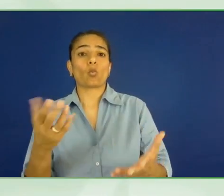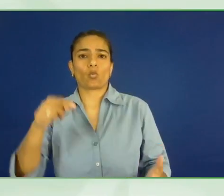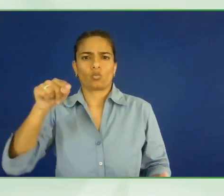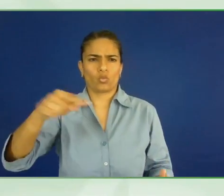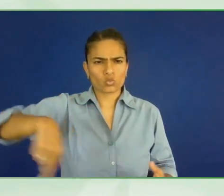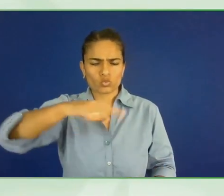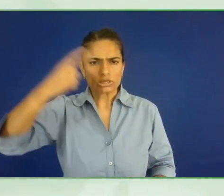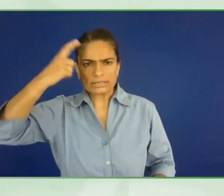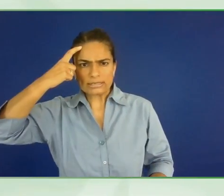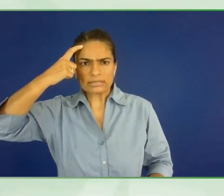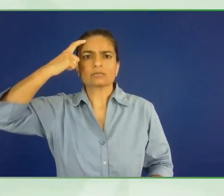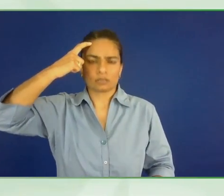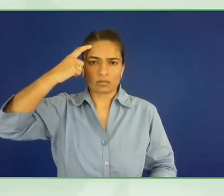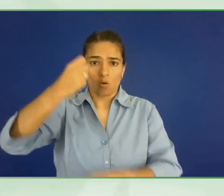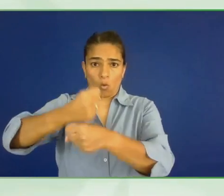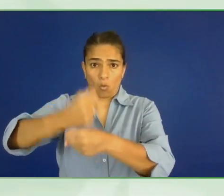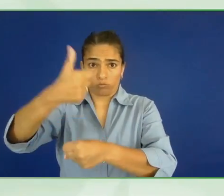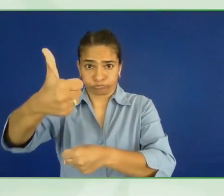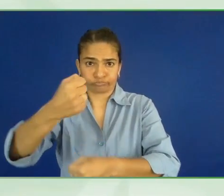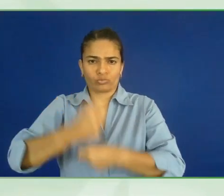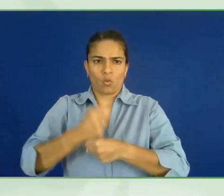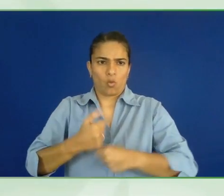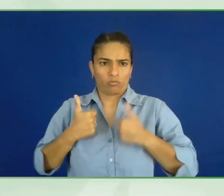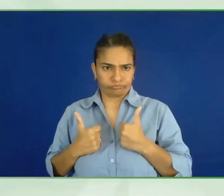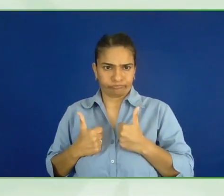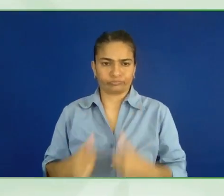maybe can listen from you.